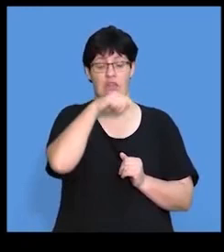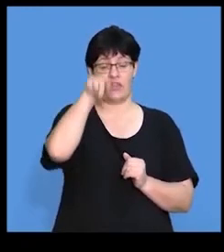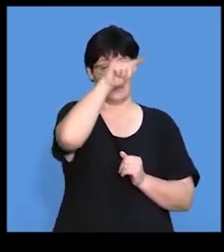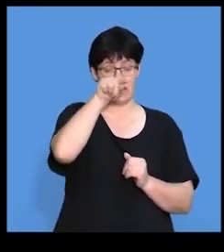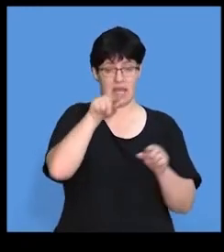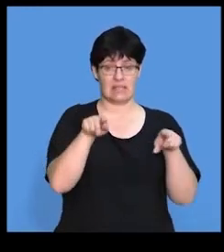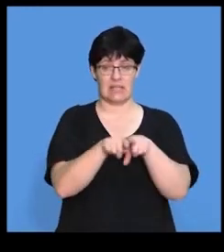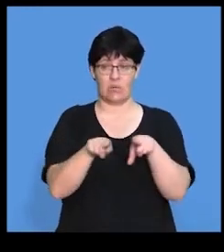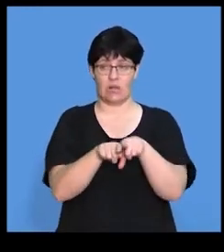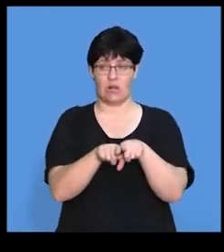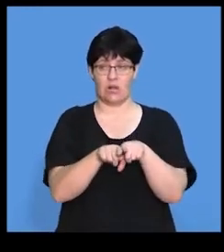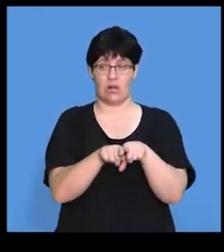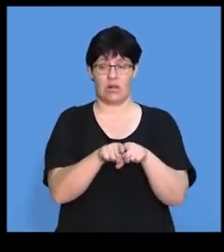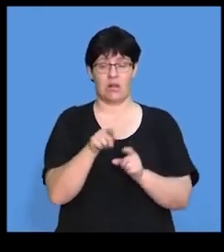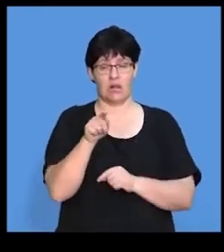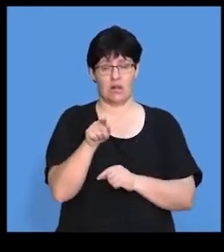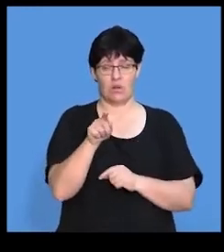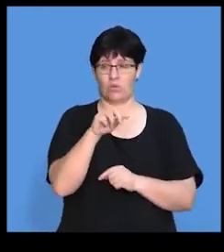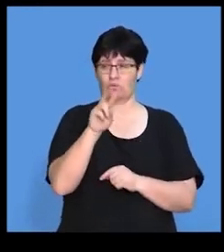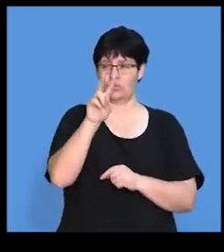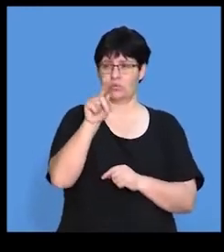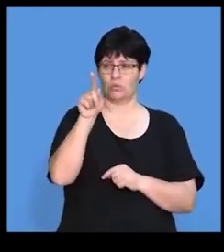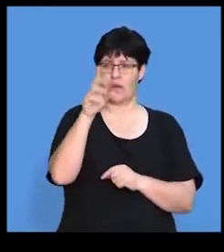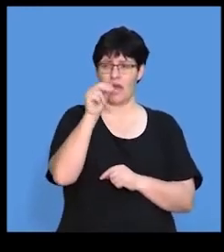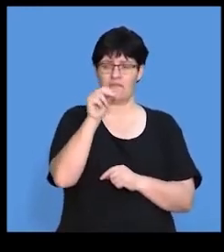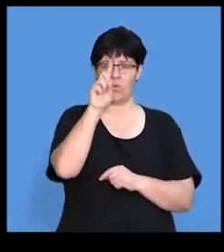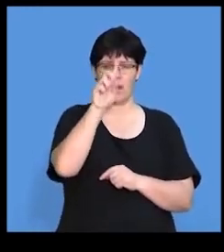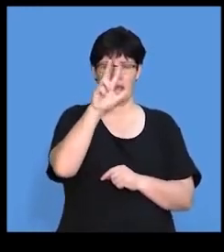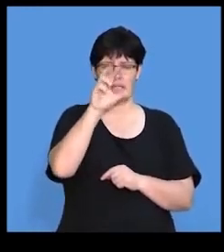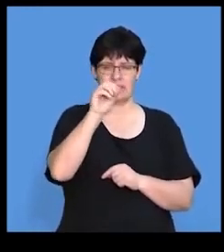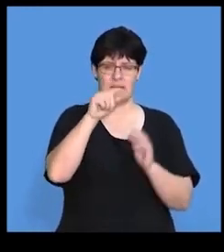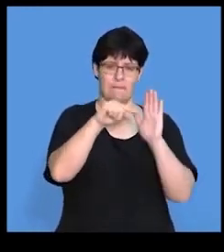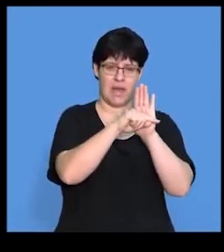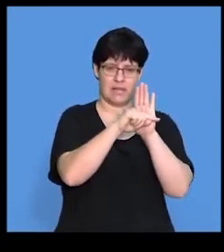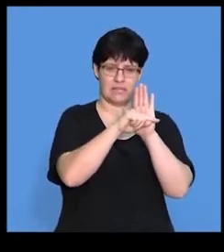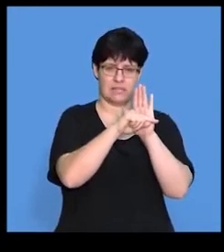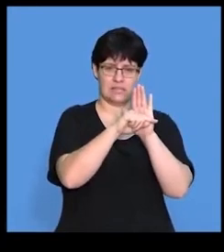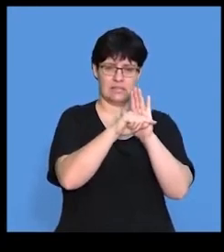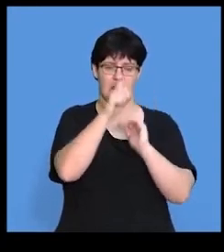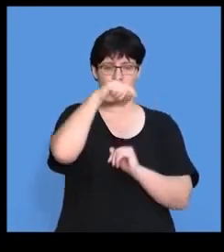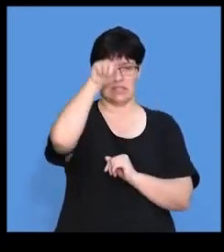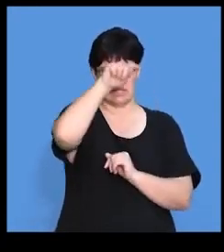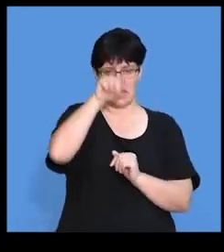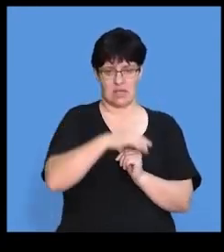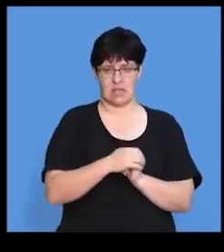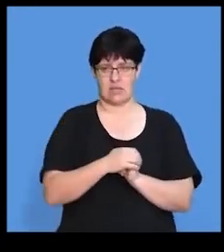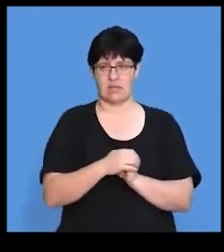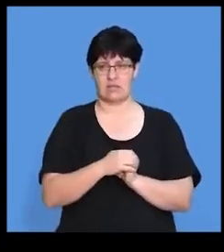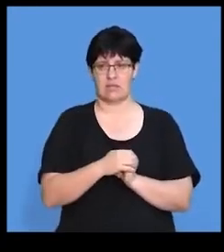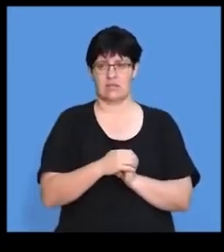that theta is equal to, now in quadrant 2, I've got 180 minus